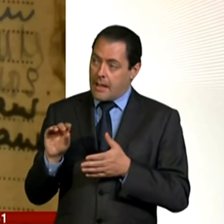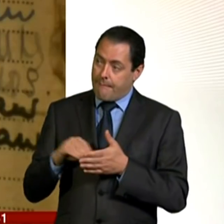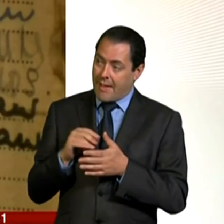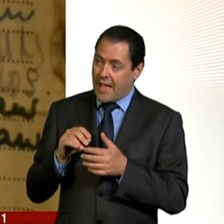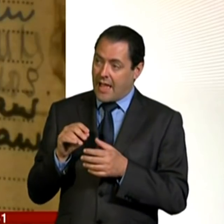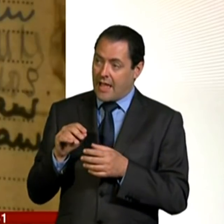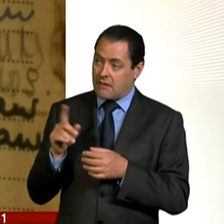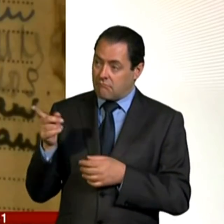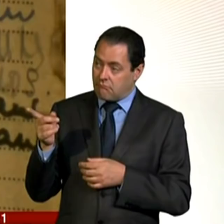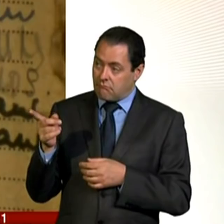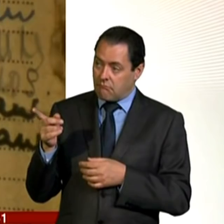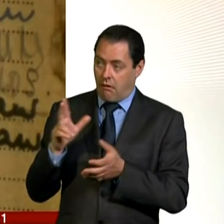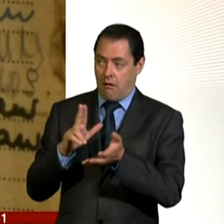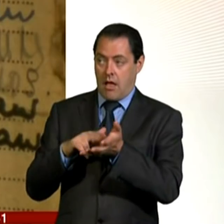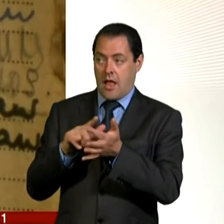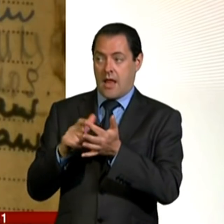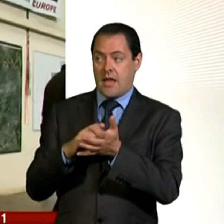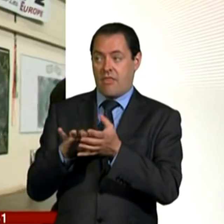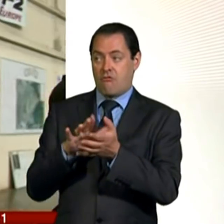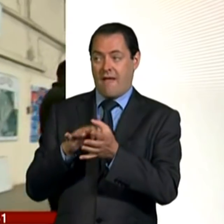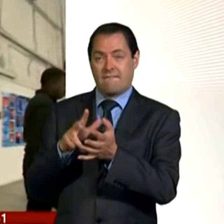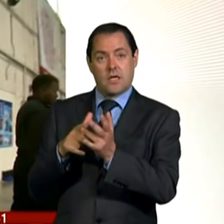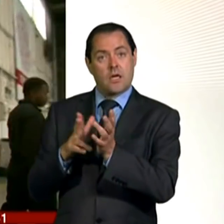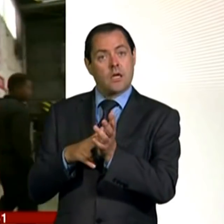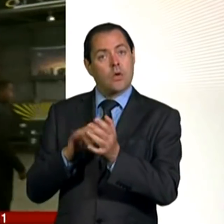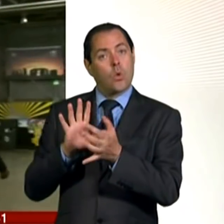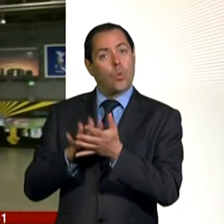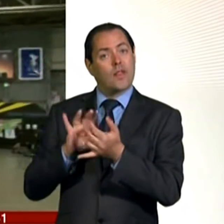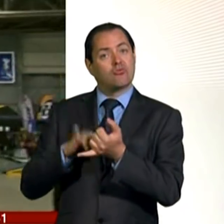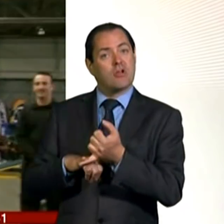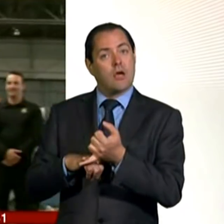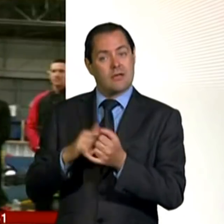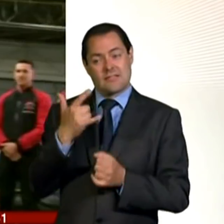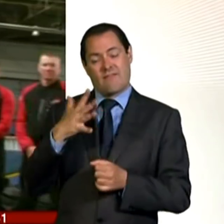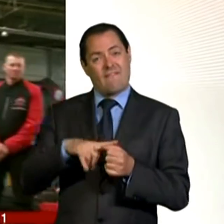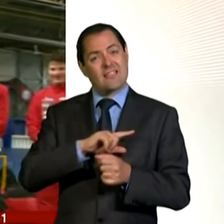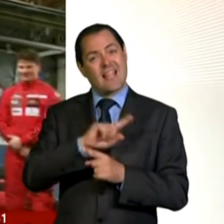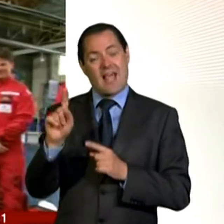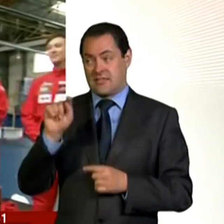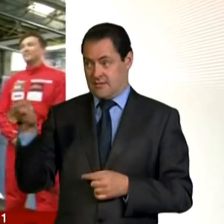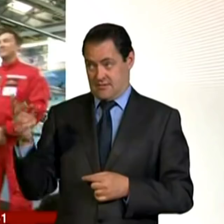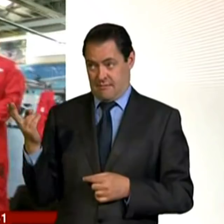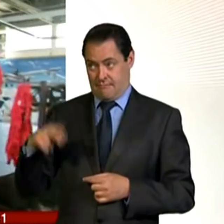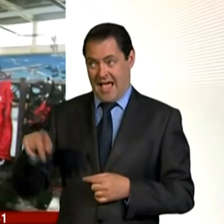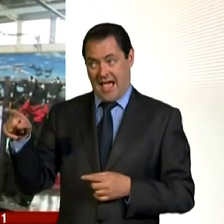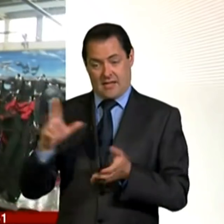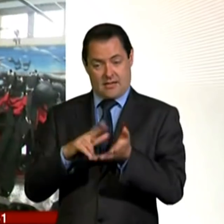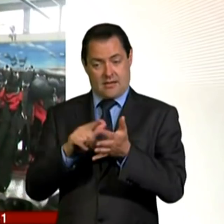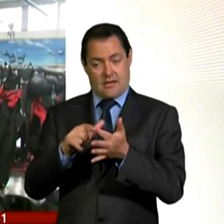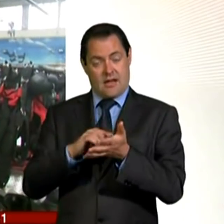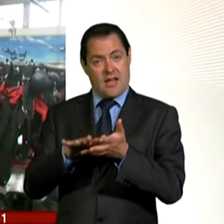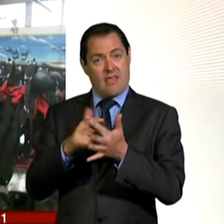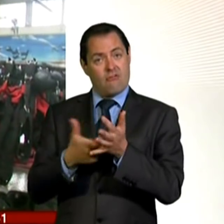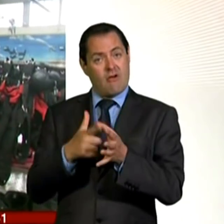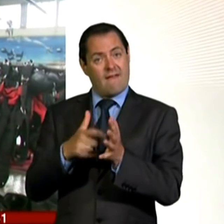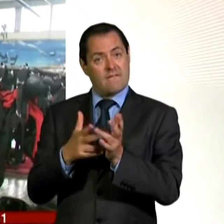took place at Netheravon Airfield in Wiltshire. 75 years on, and Harry Reid has returned to Netheravon and is